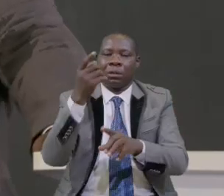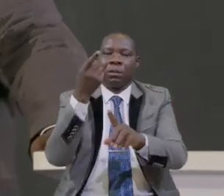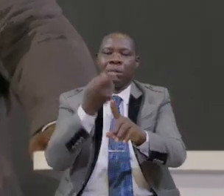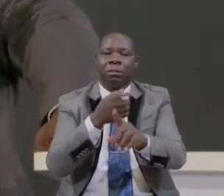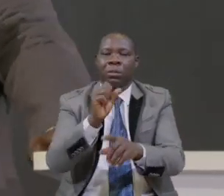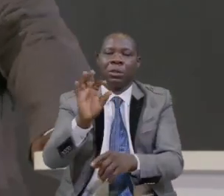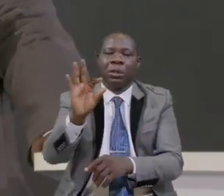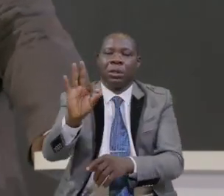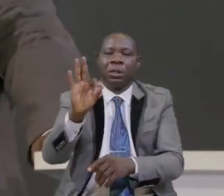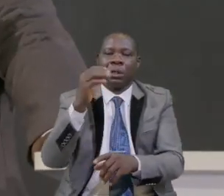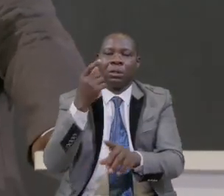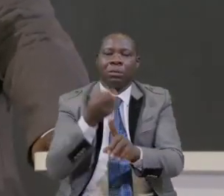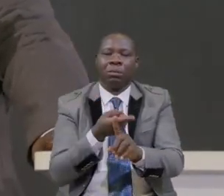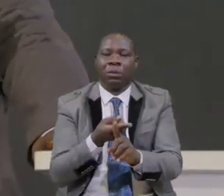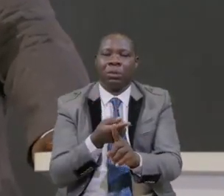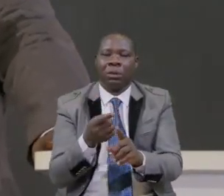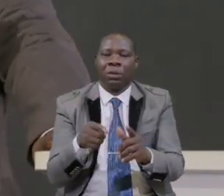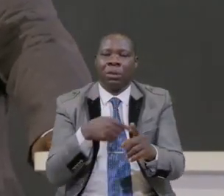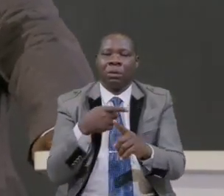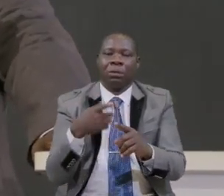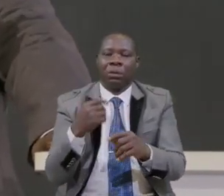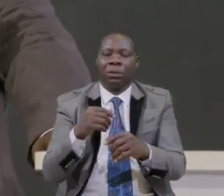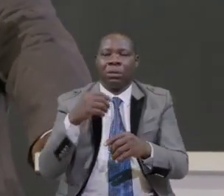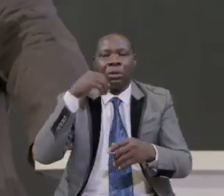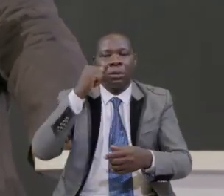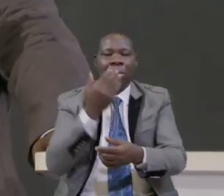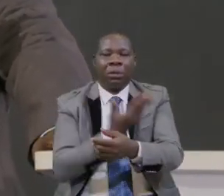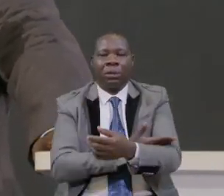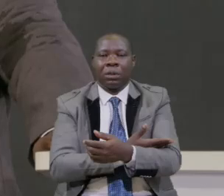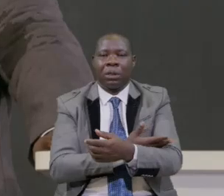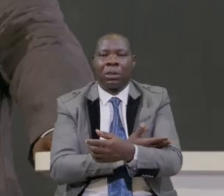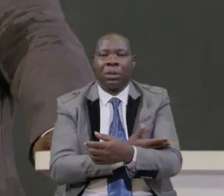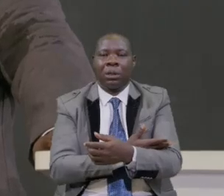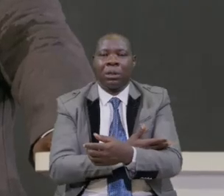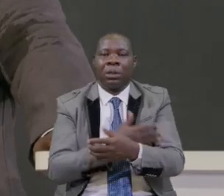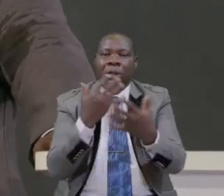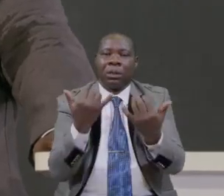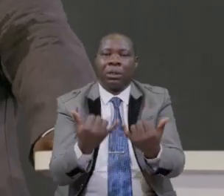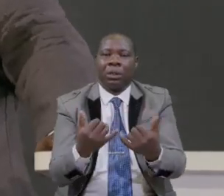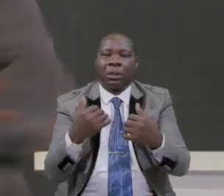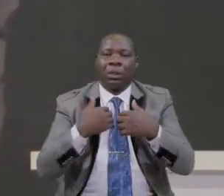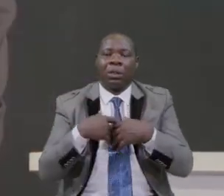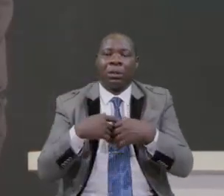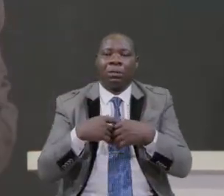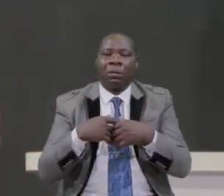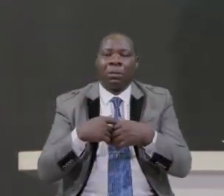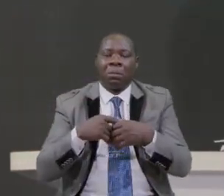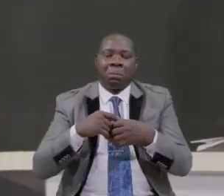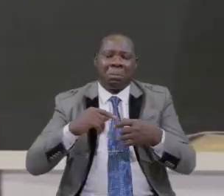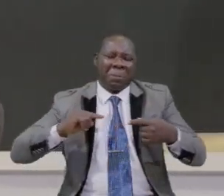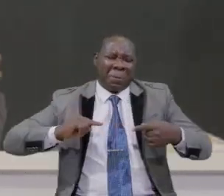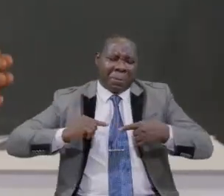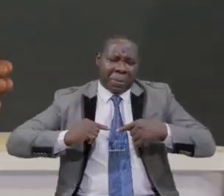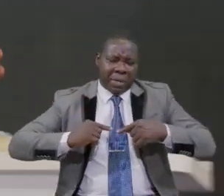9 months, when the daughter now has labor pains. Then the mother rushes